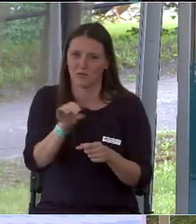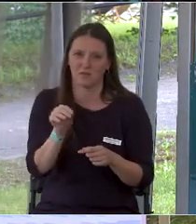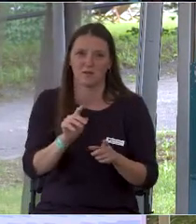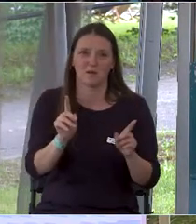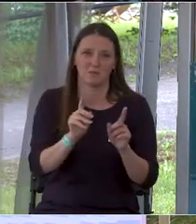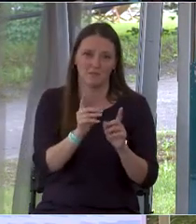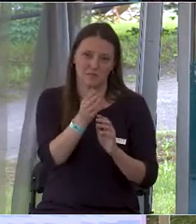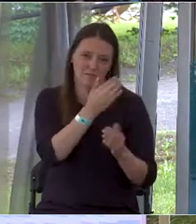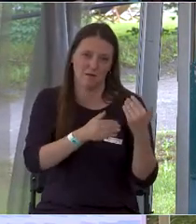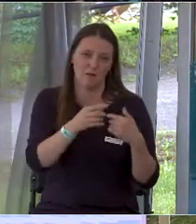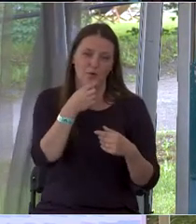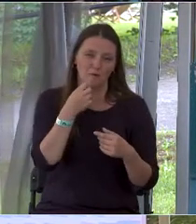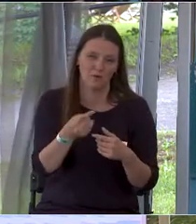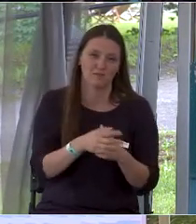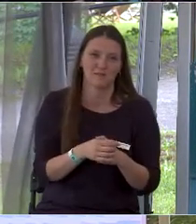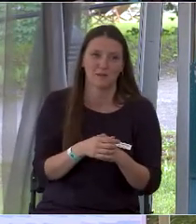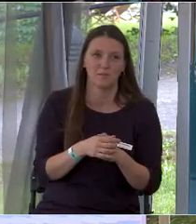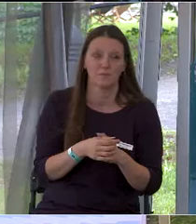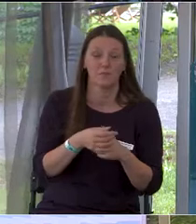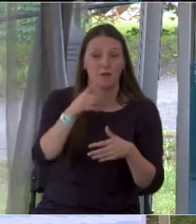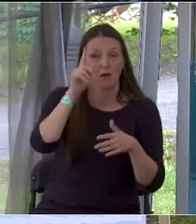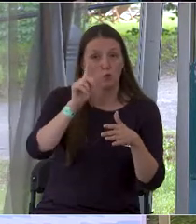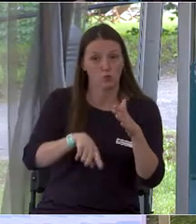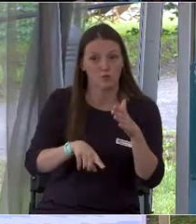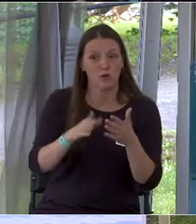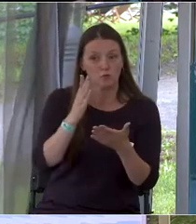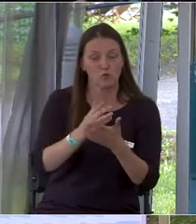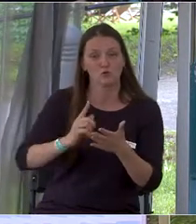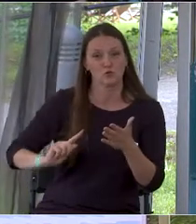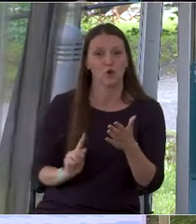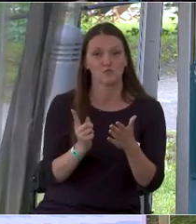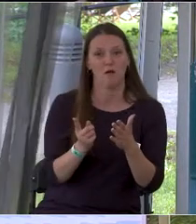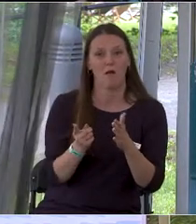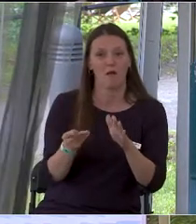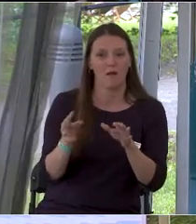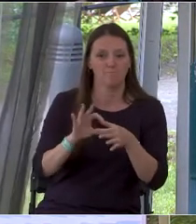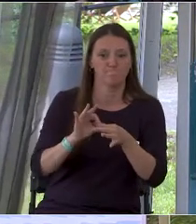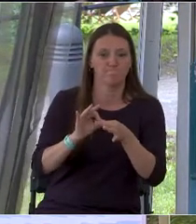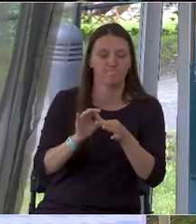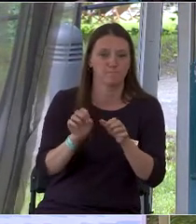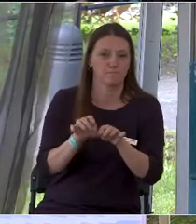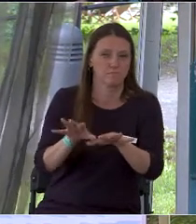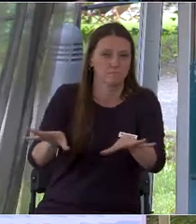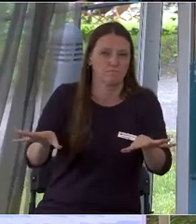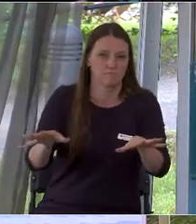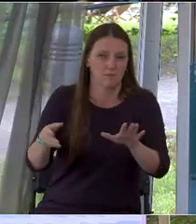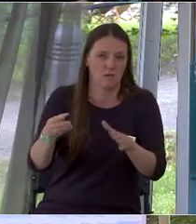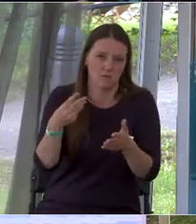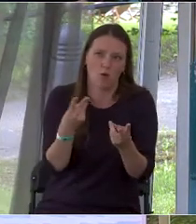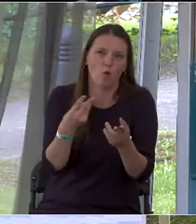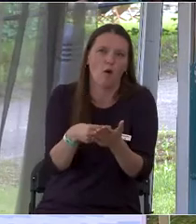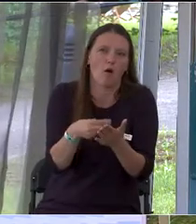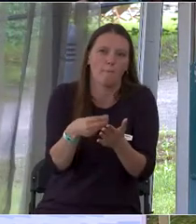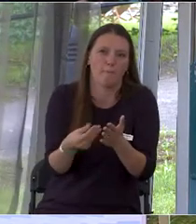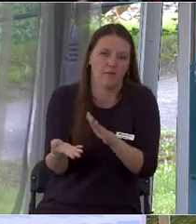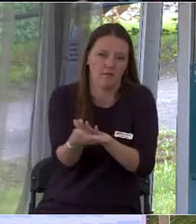so far. Trust is a certain kind of thing. Trust is very important when it comes down to how the society works. I mean, boils down